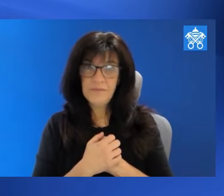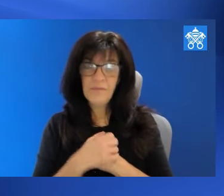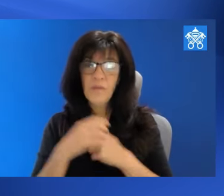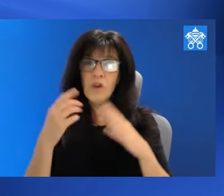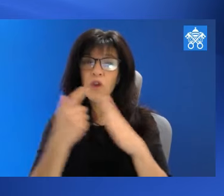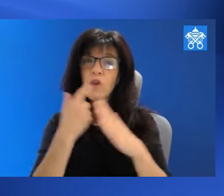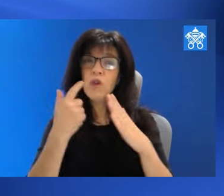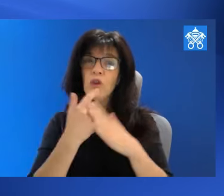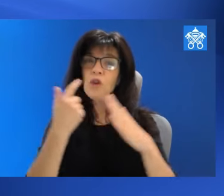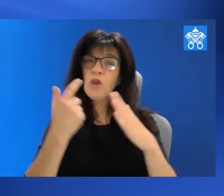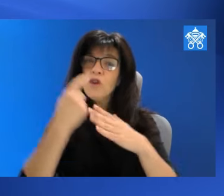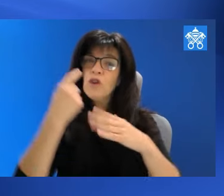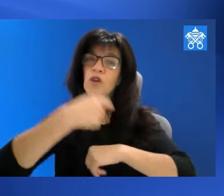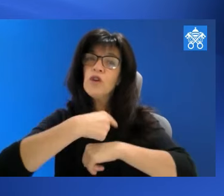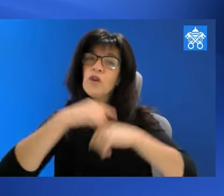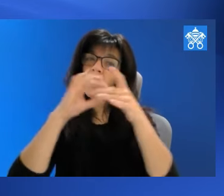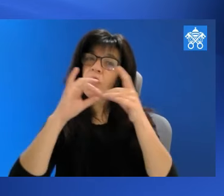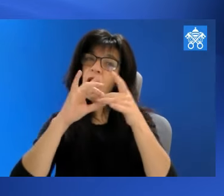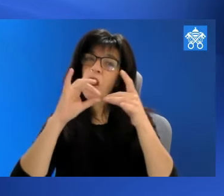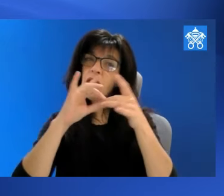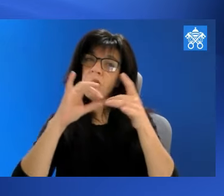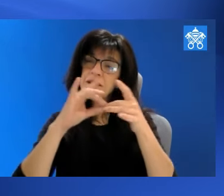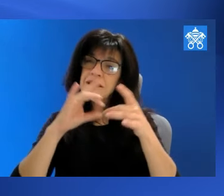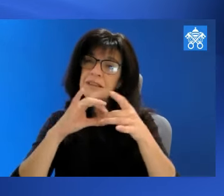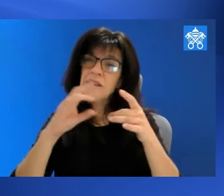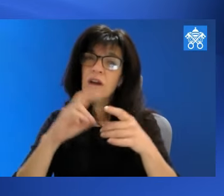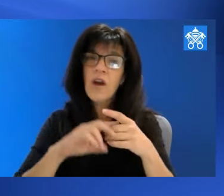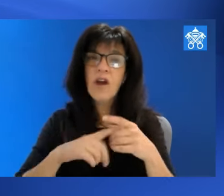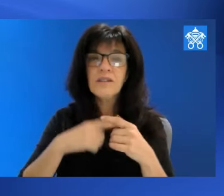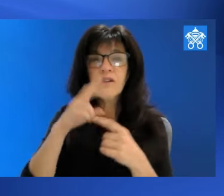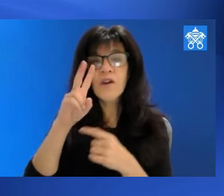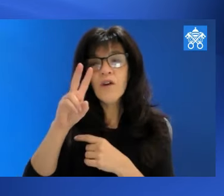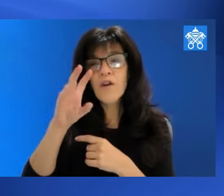The gospel today recounts the vocation of the first disciples.